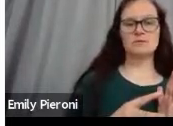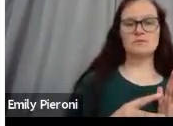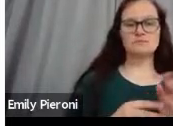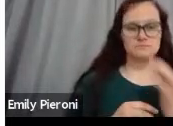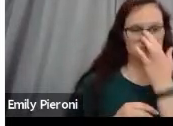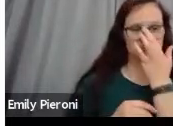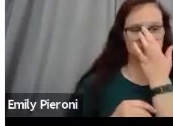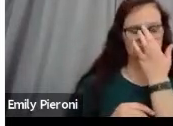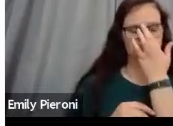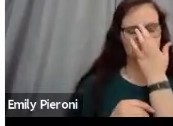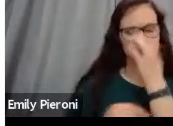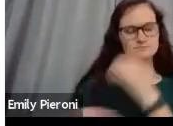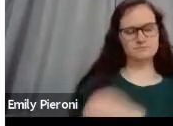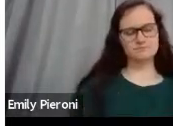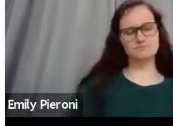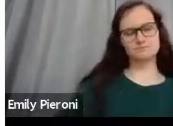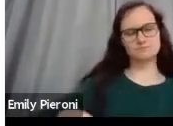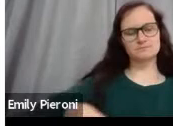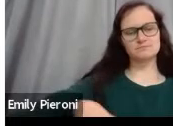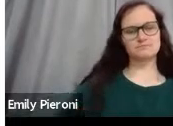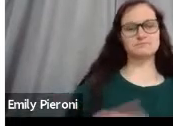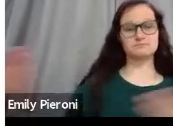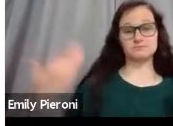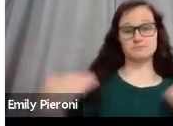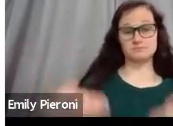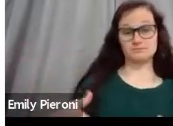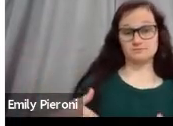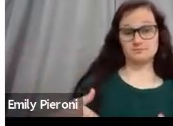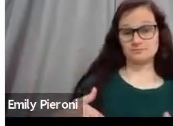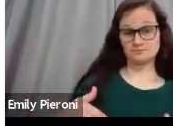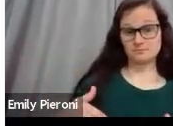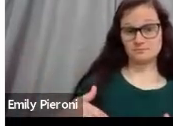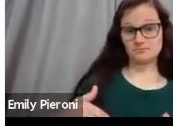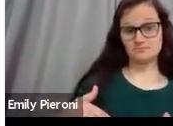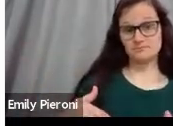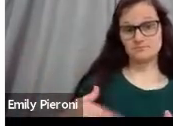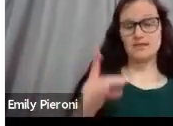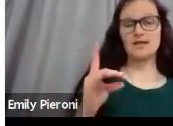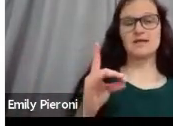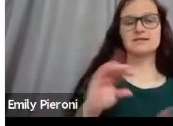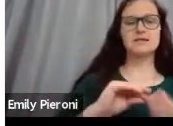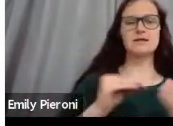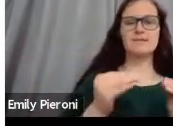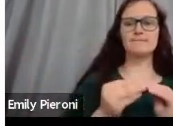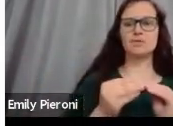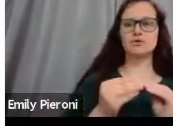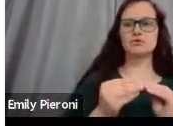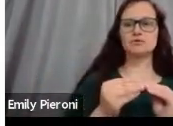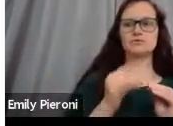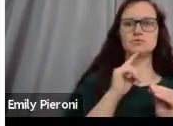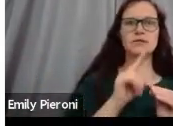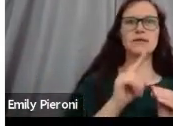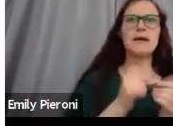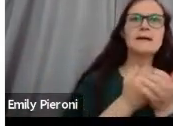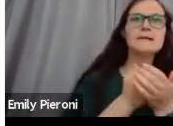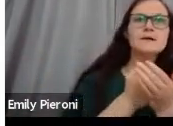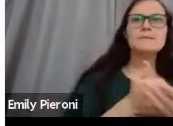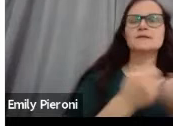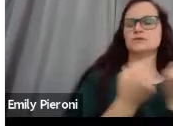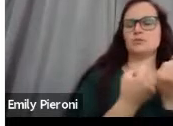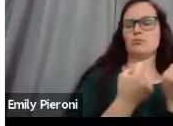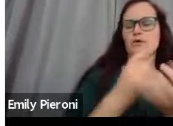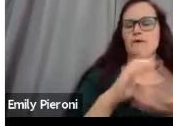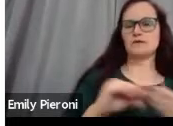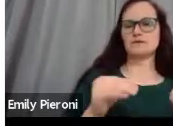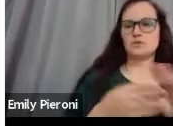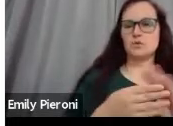it. Which brings us to this. Is the data moving the story forward, or is it creating clutter? If the data doesn't